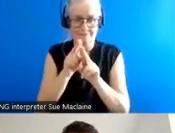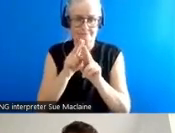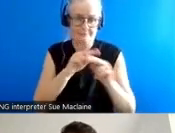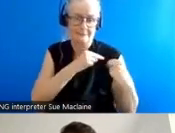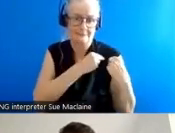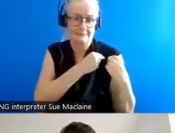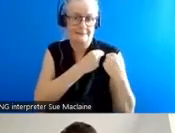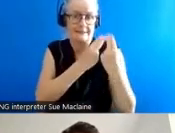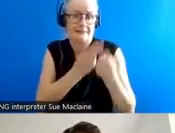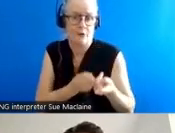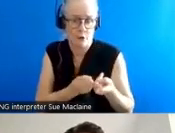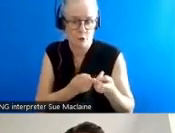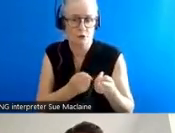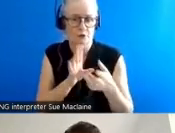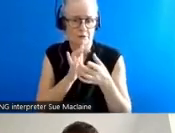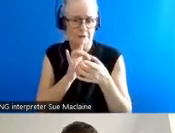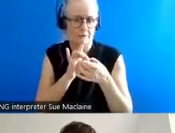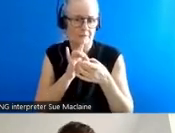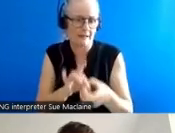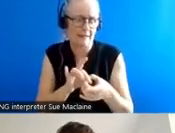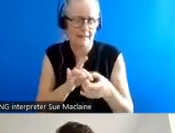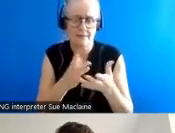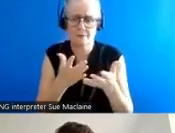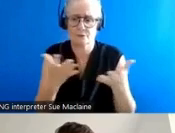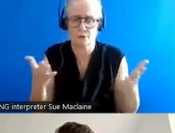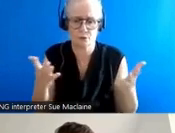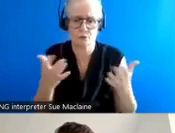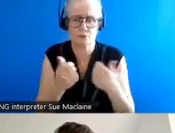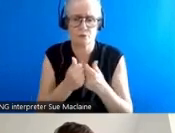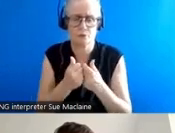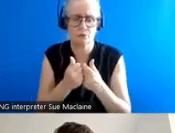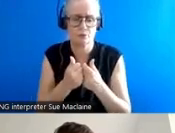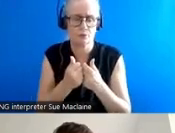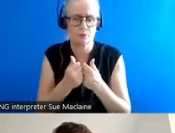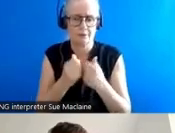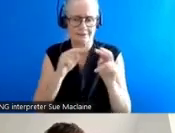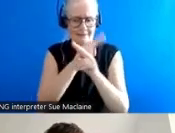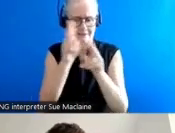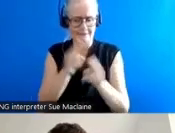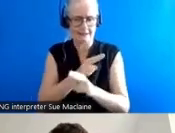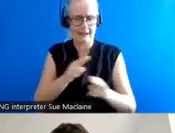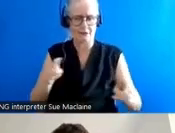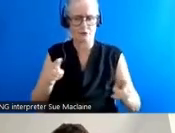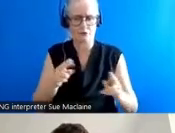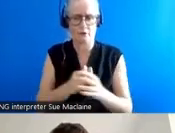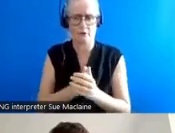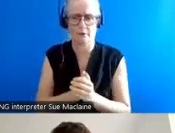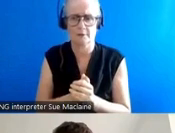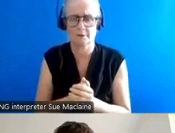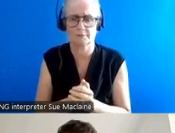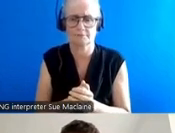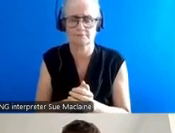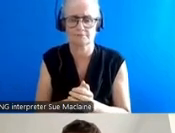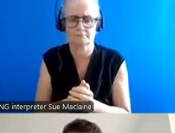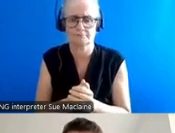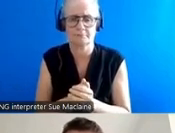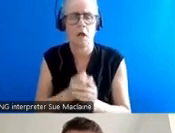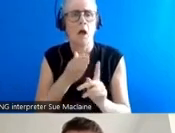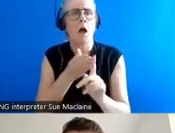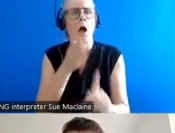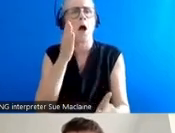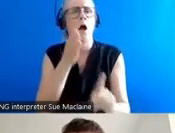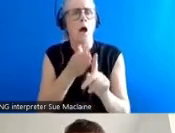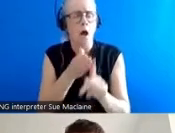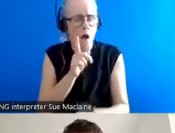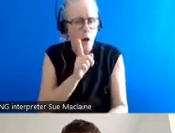authorities and institutions which have had a high profile and have a high profile internationally, not just within their own